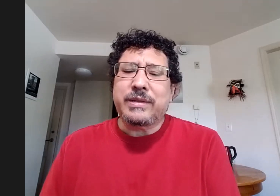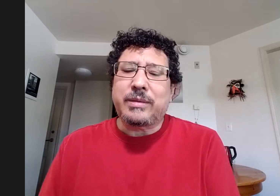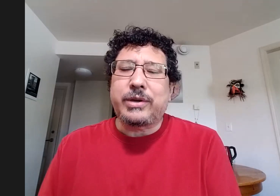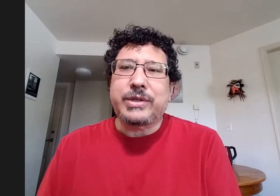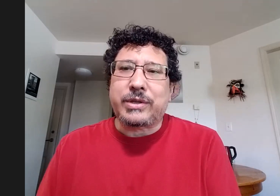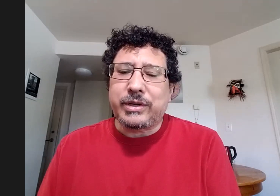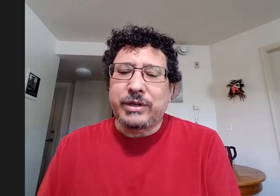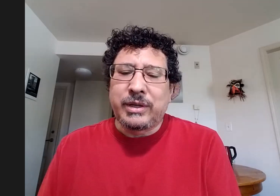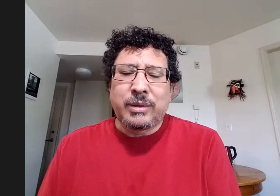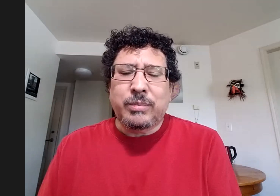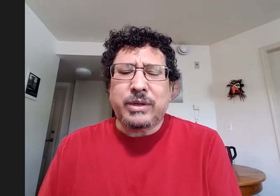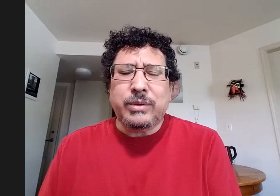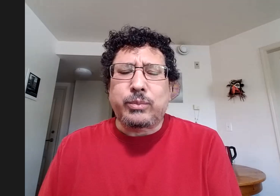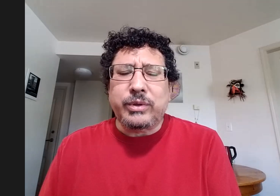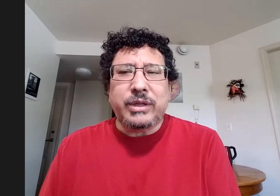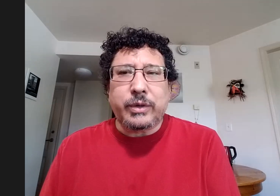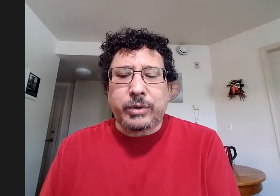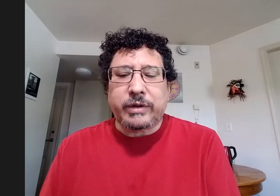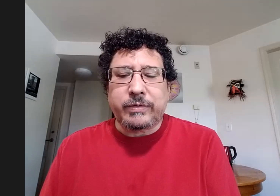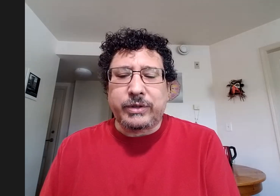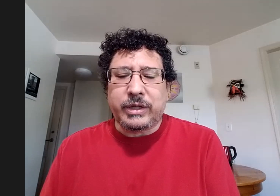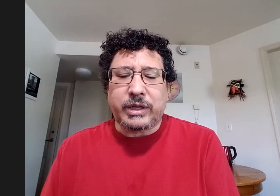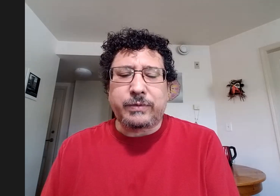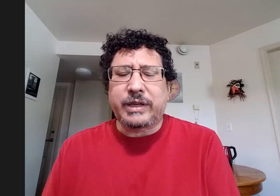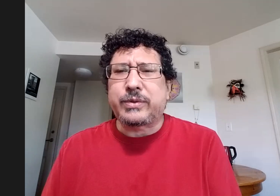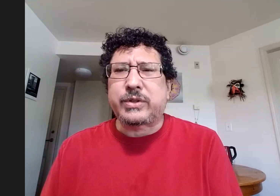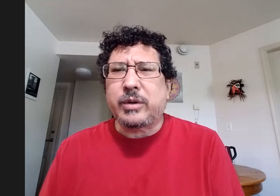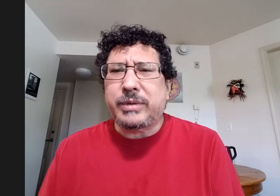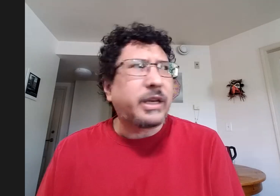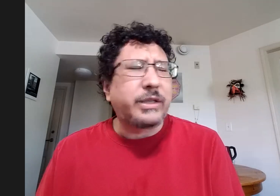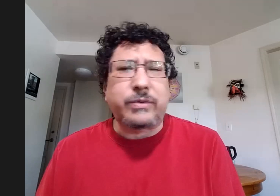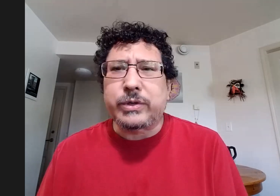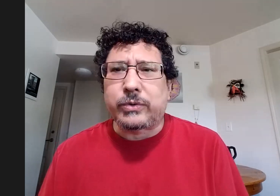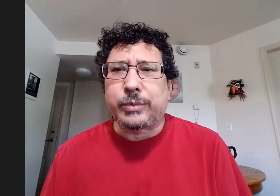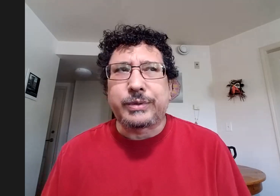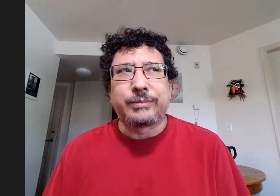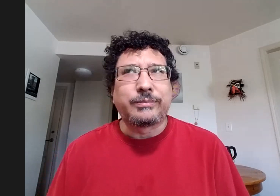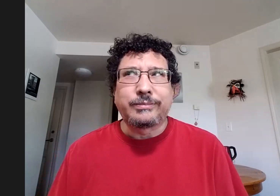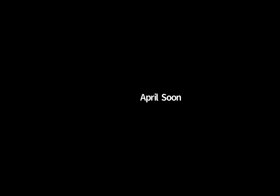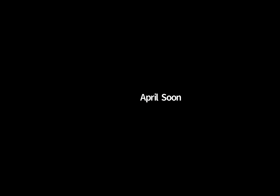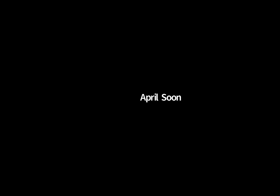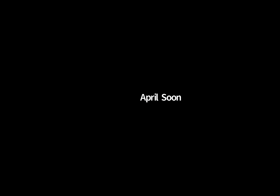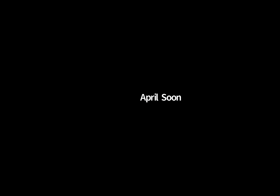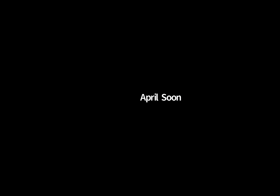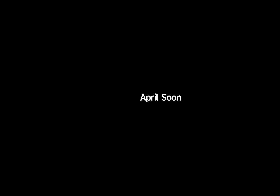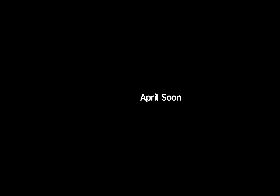People think that marriage is hard, but the only really hard part I found is filling out those complicated divorce forms.